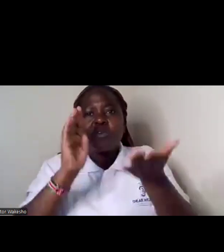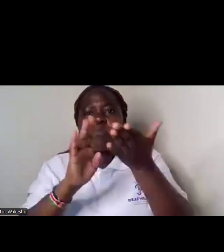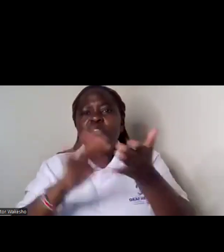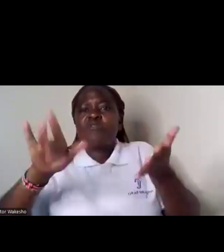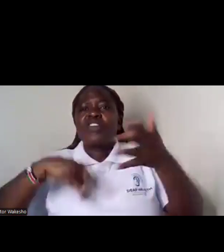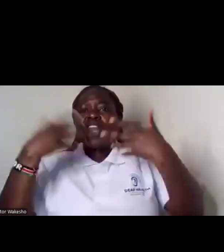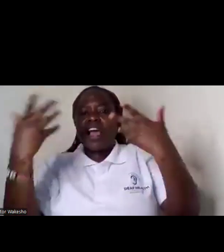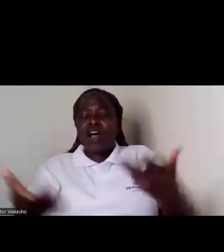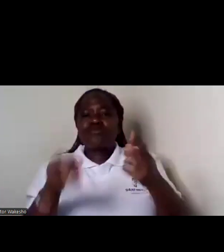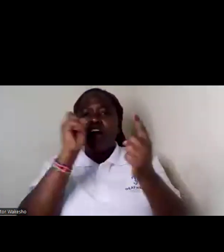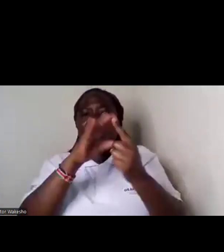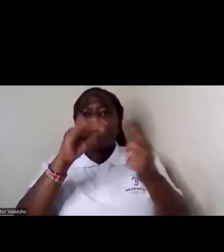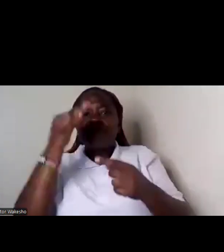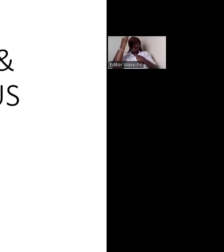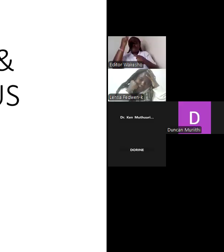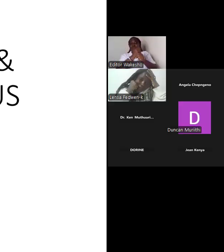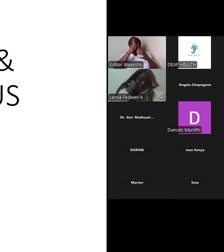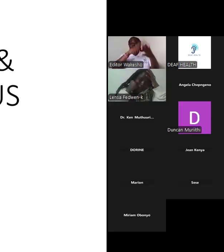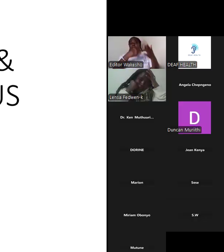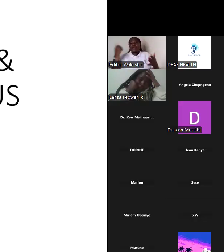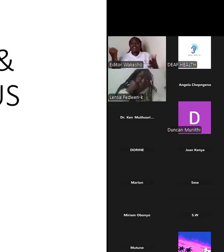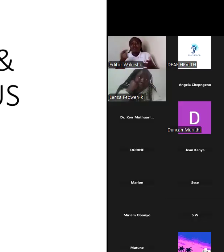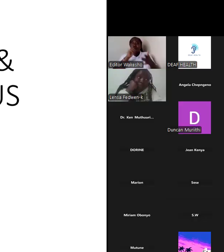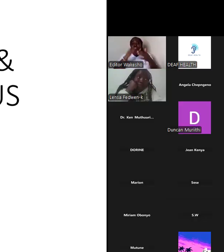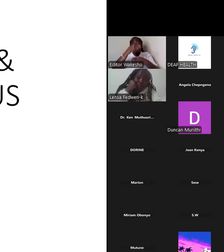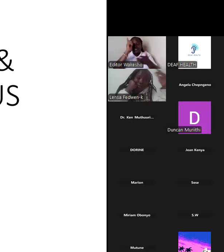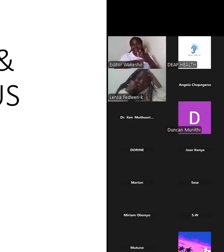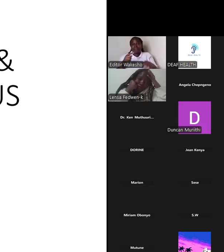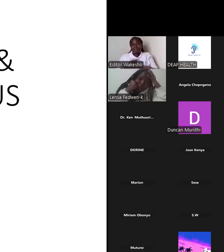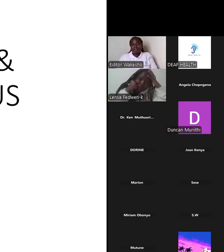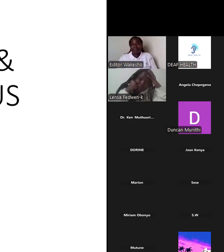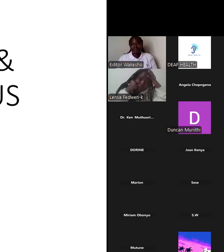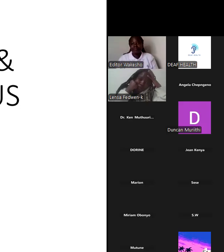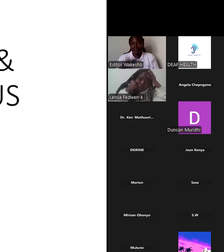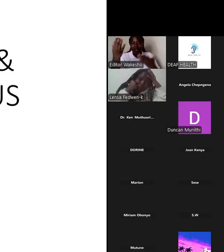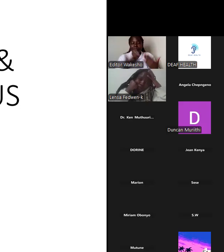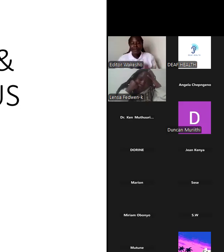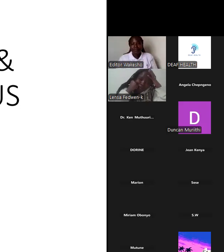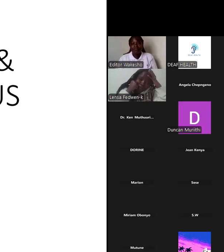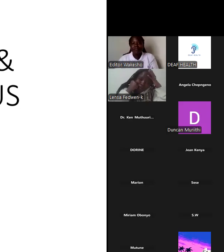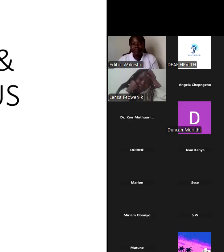would you advise us to do better next time? Yeah, welcome.